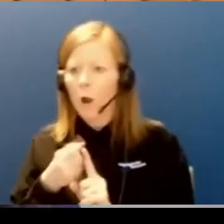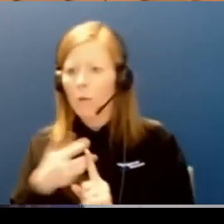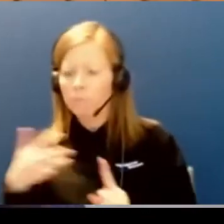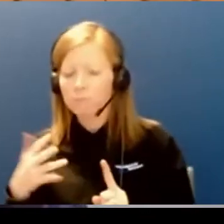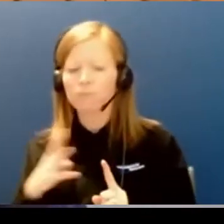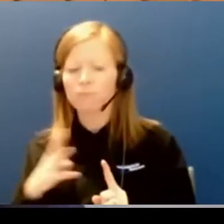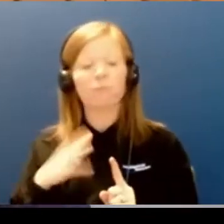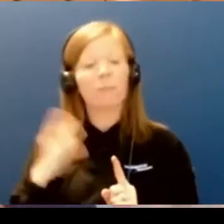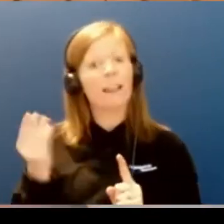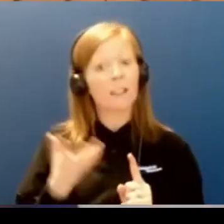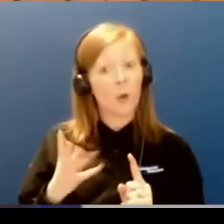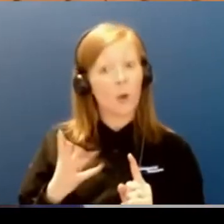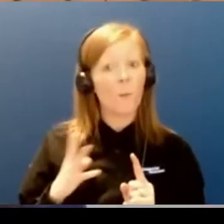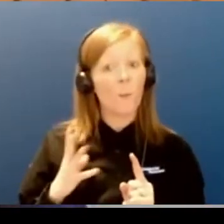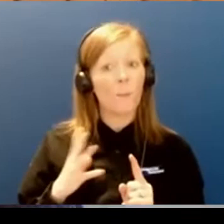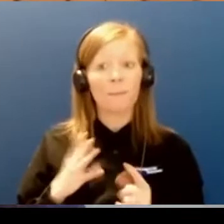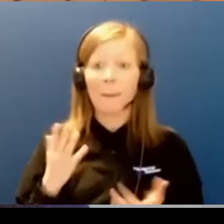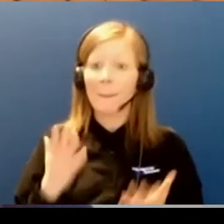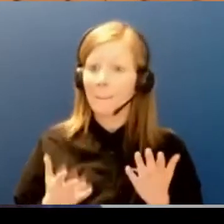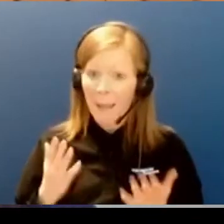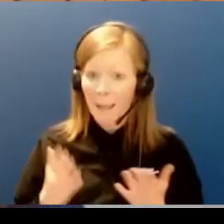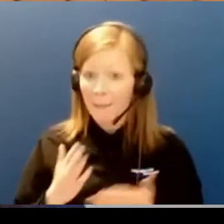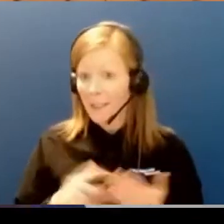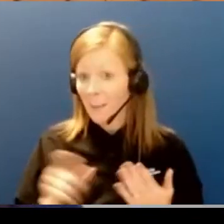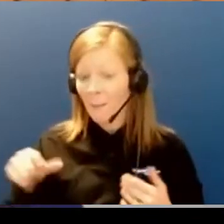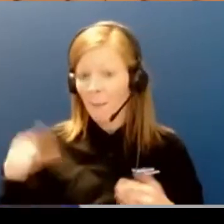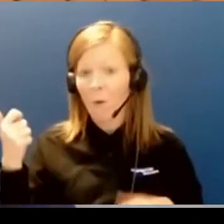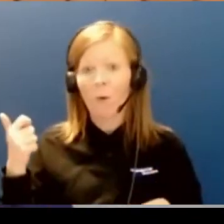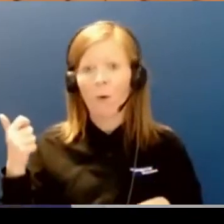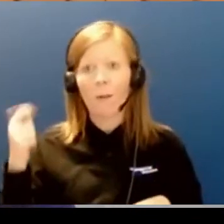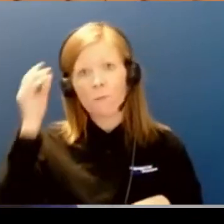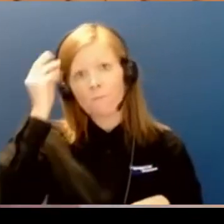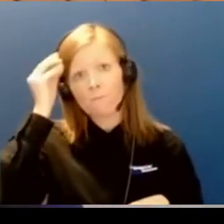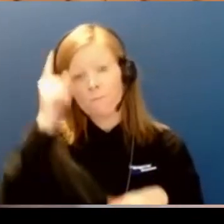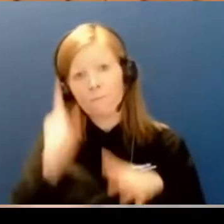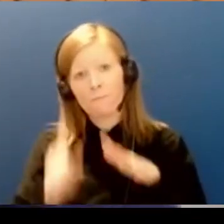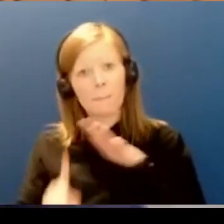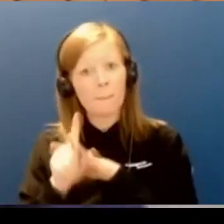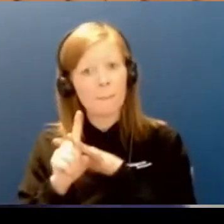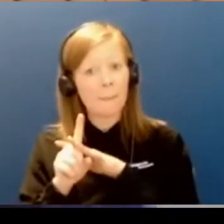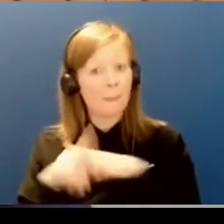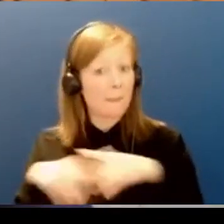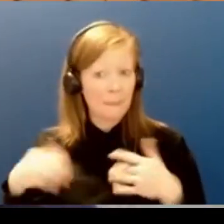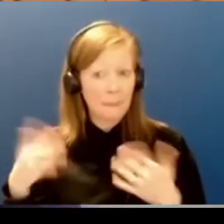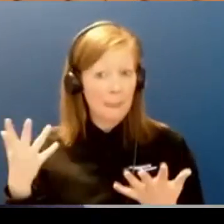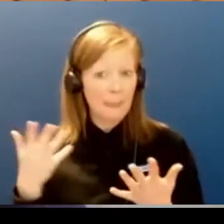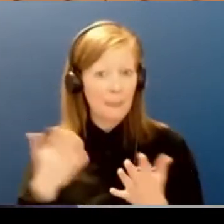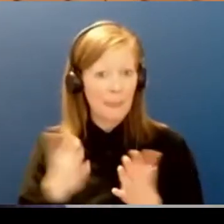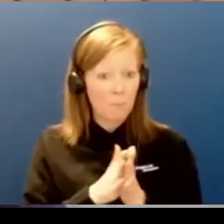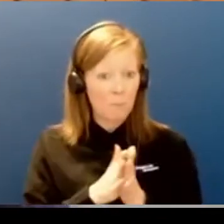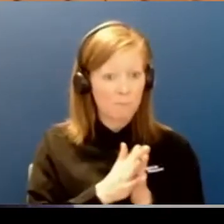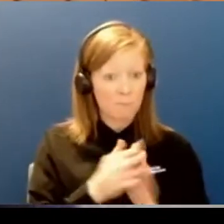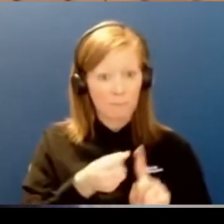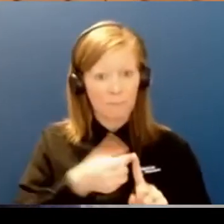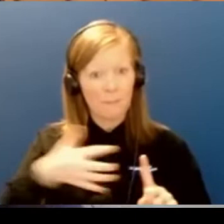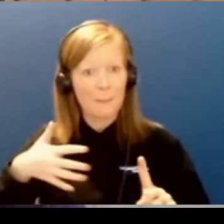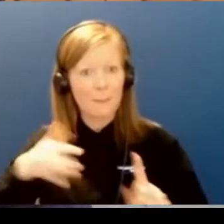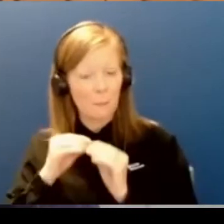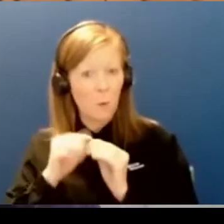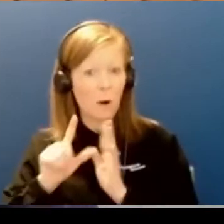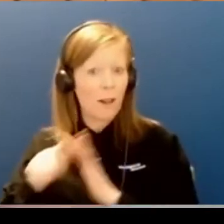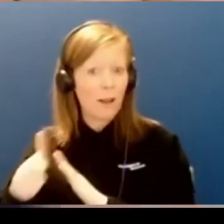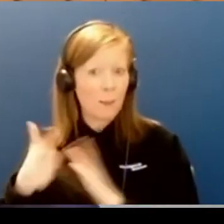let us know. We might have some other questions that might spark some other great discussions, so we'd love to hear from